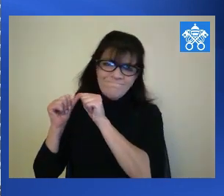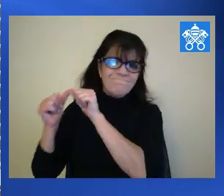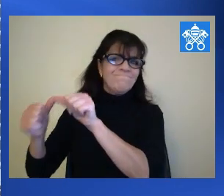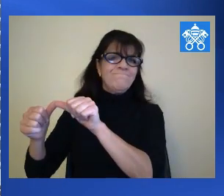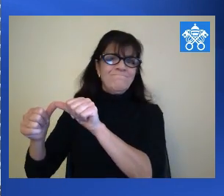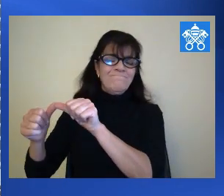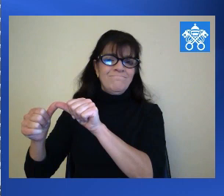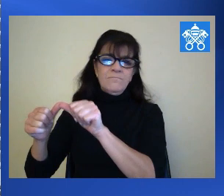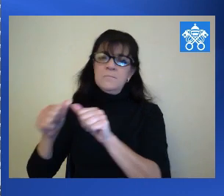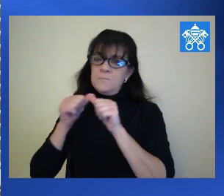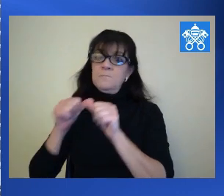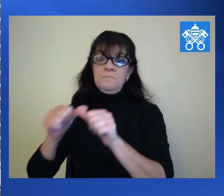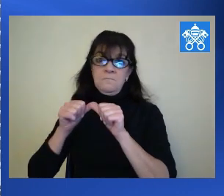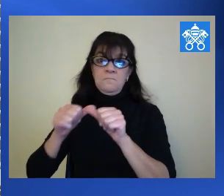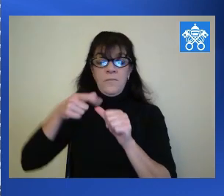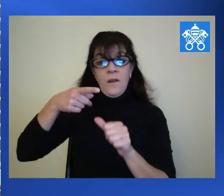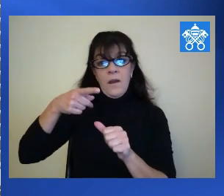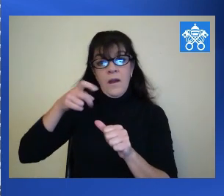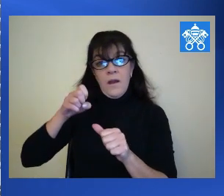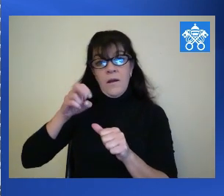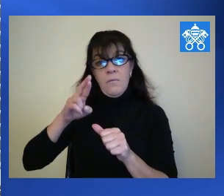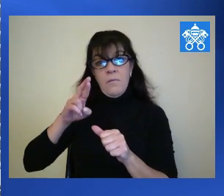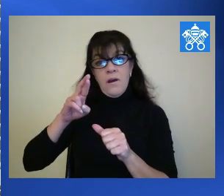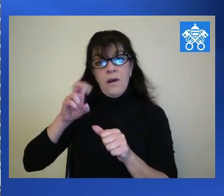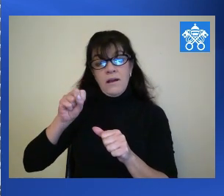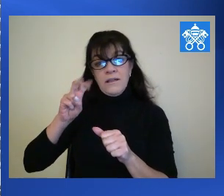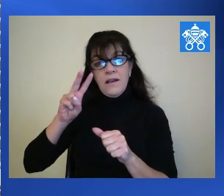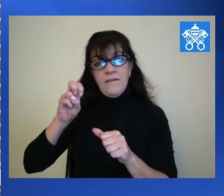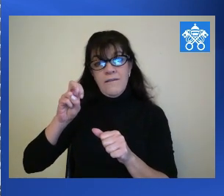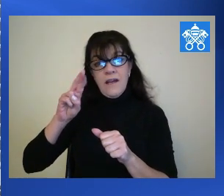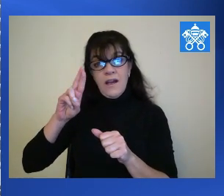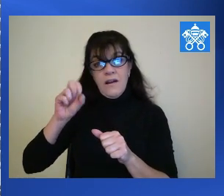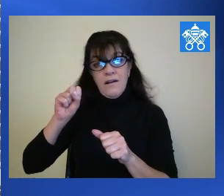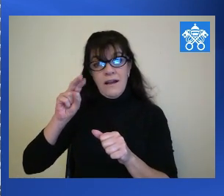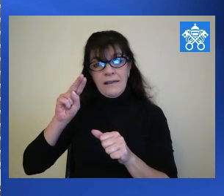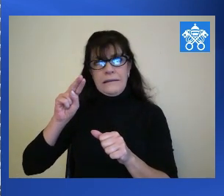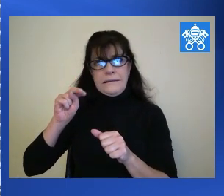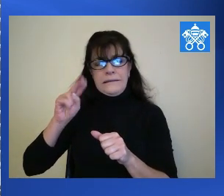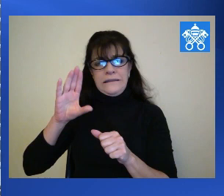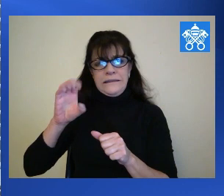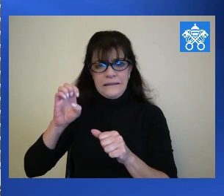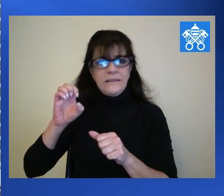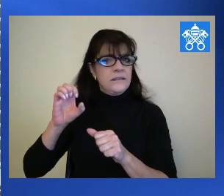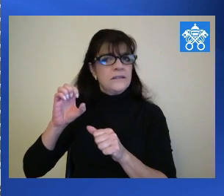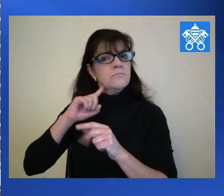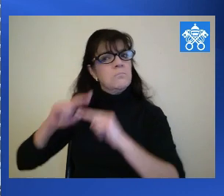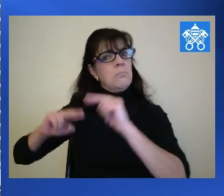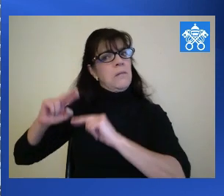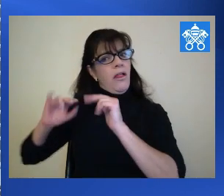pass. To be persevering, to be strict in building what doesn't pass